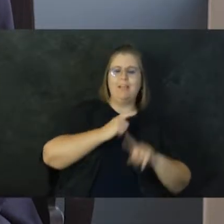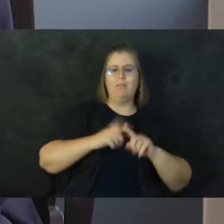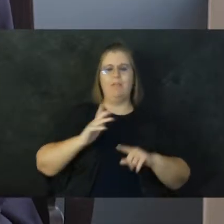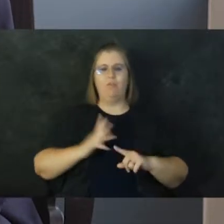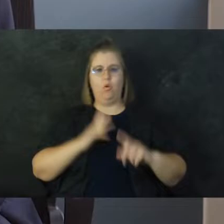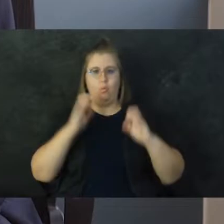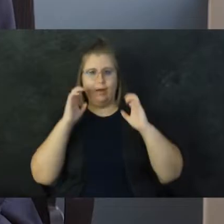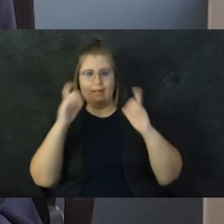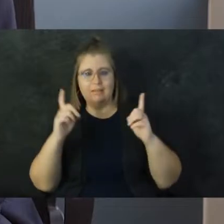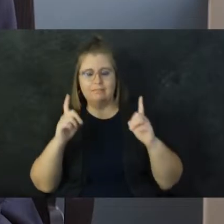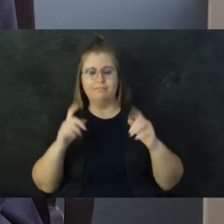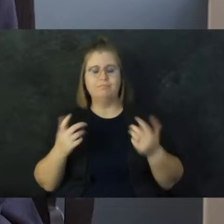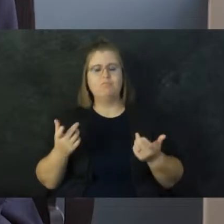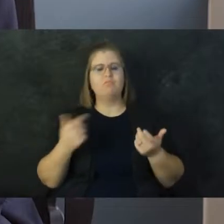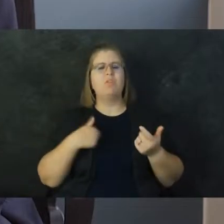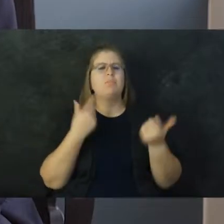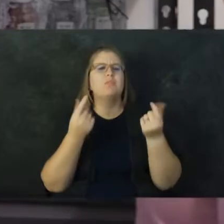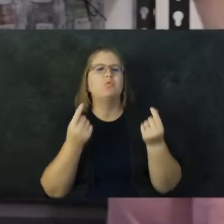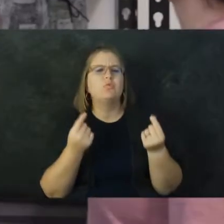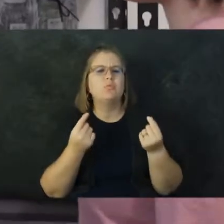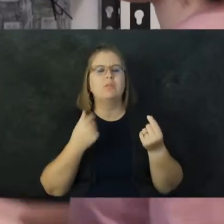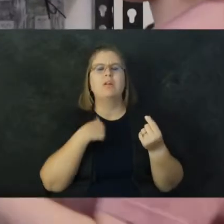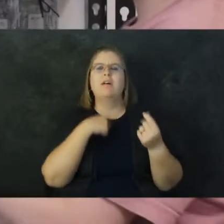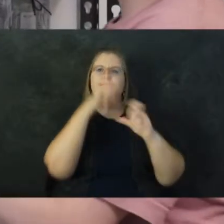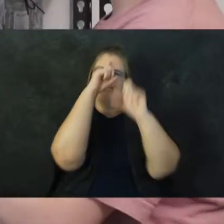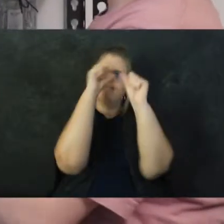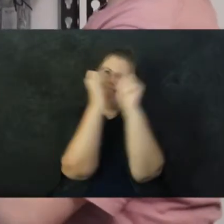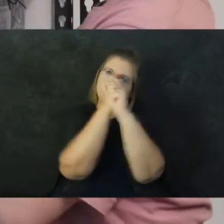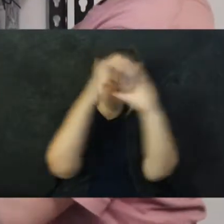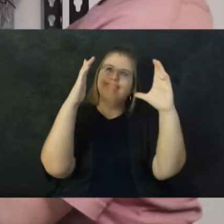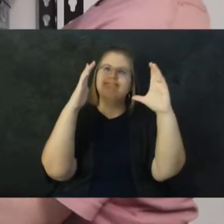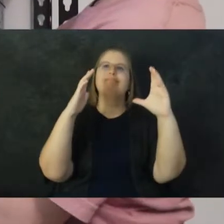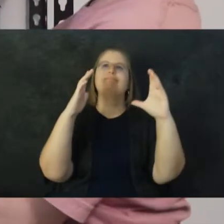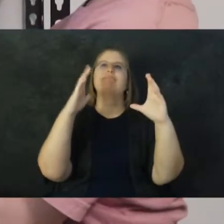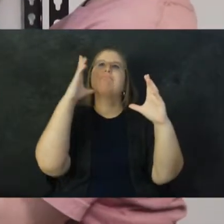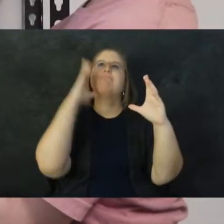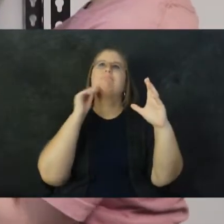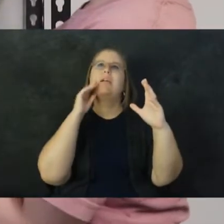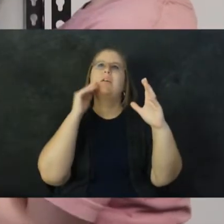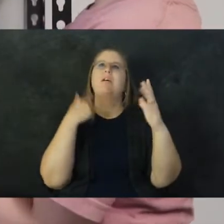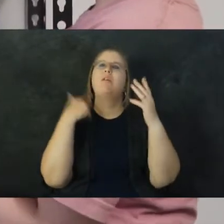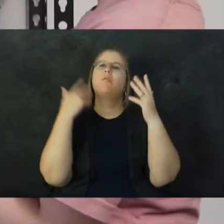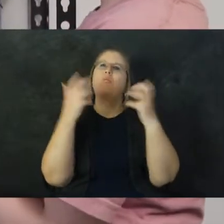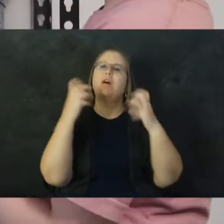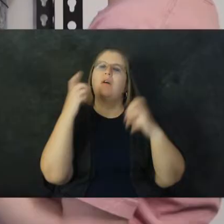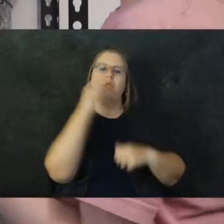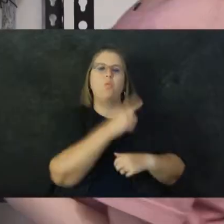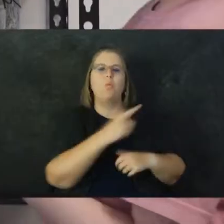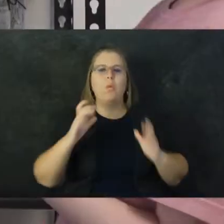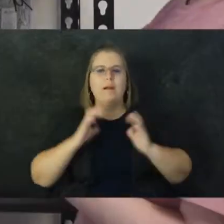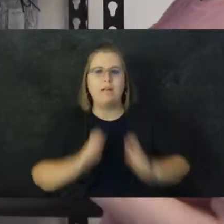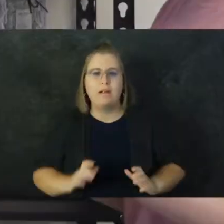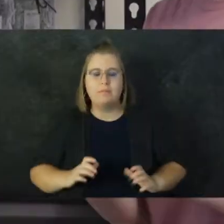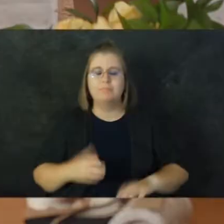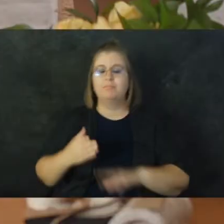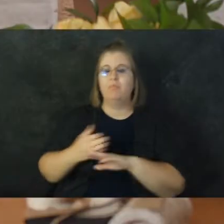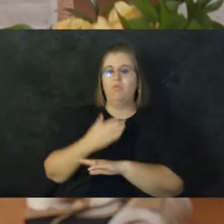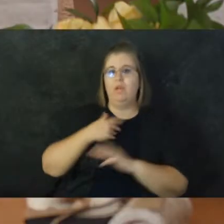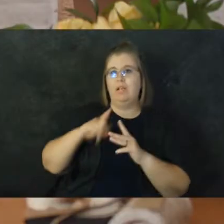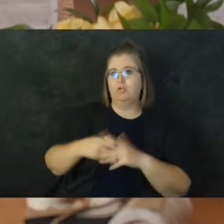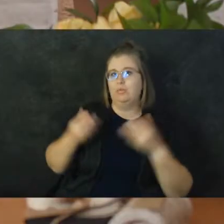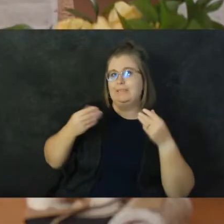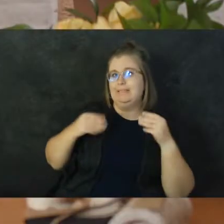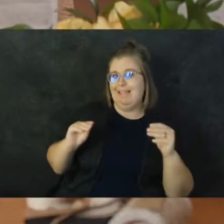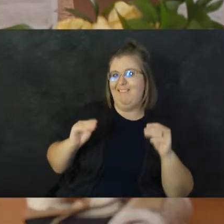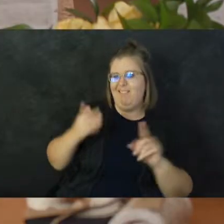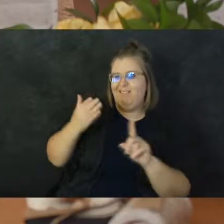process that I use to create my work first begins with me thinking about the experience I want the customer to have with the product. Before I